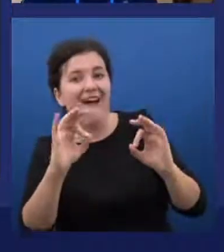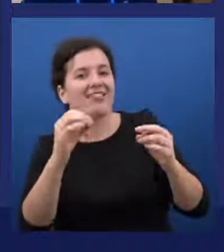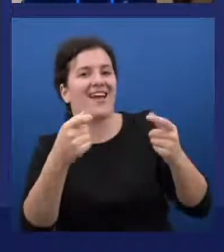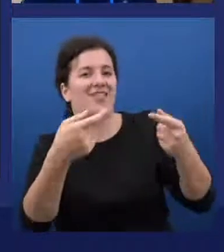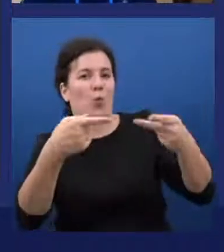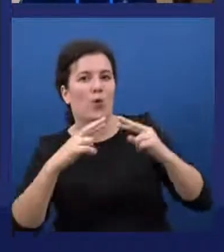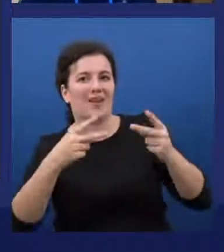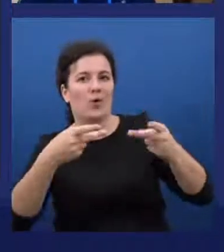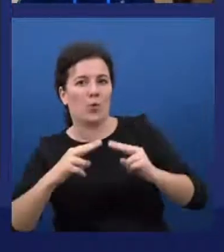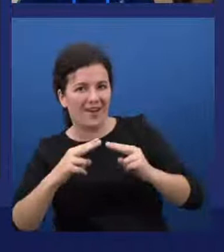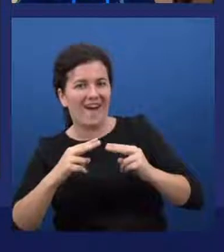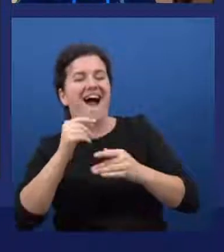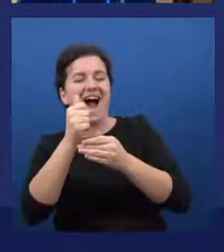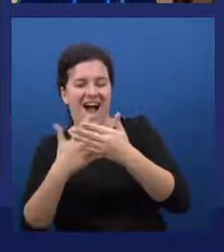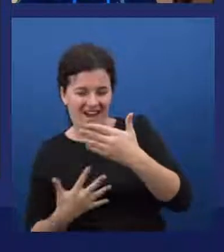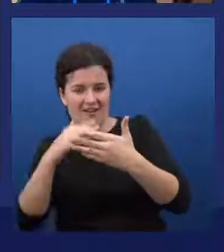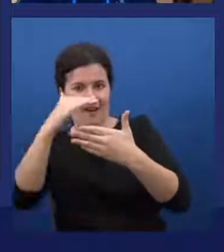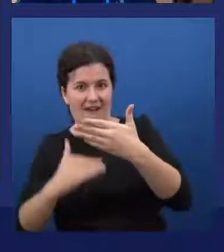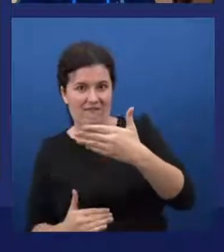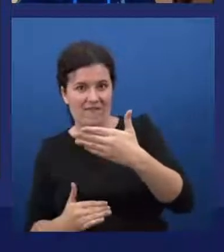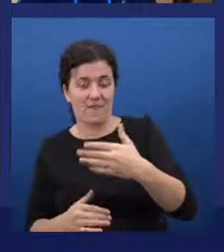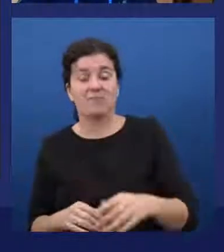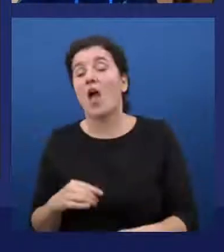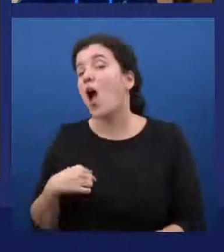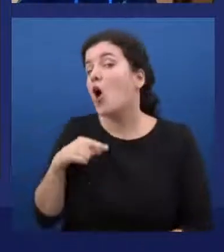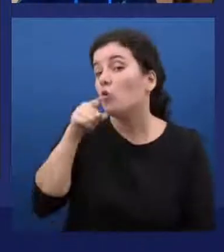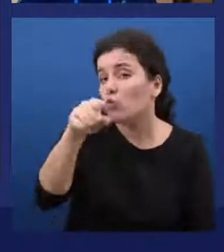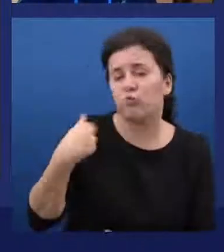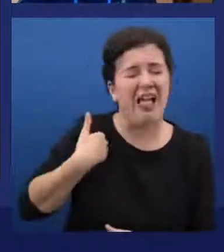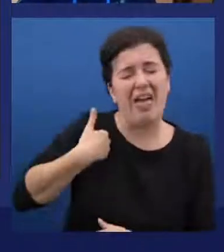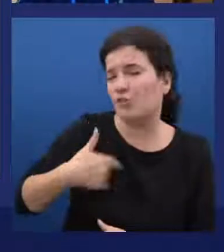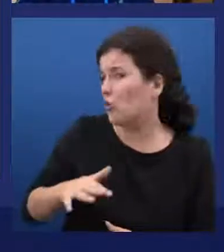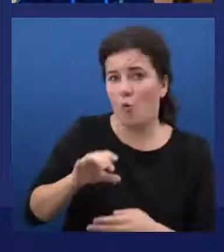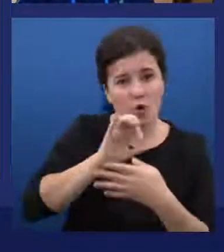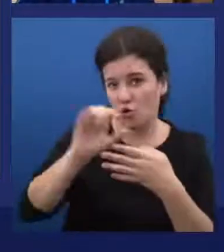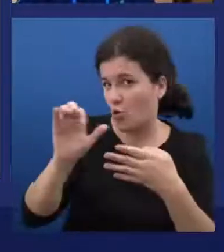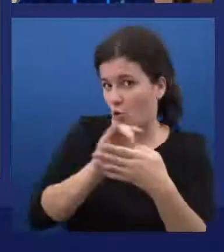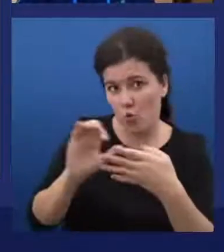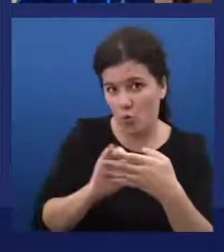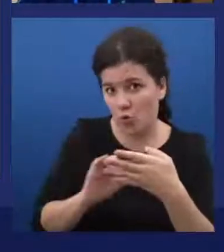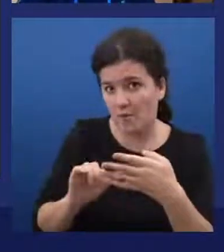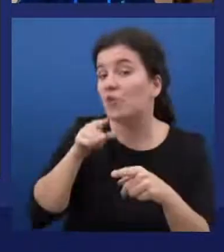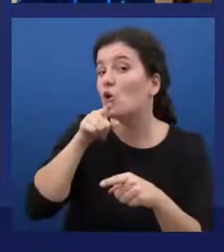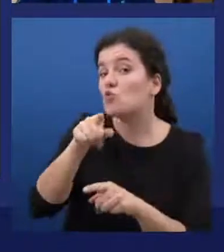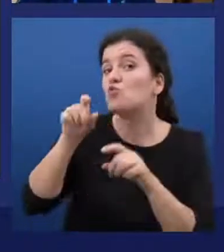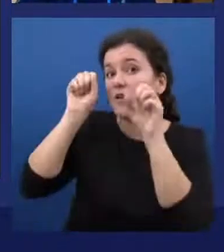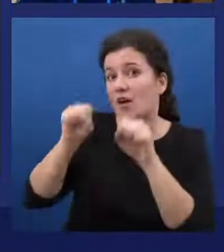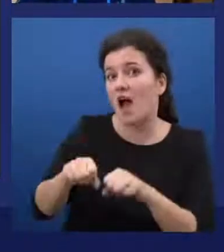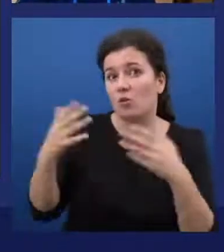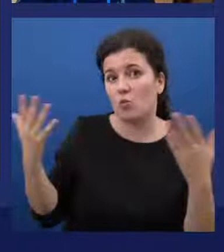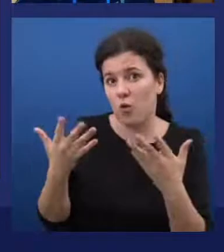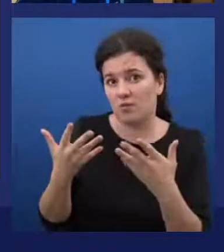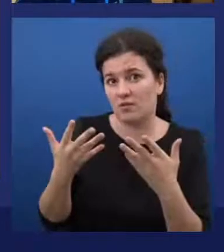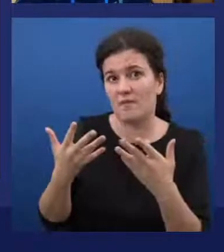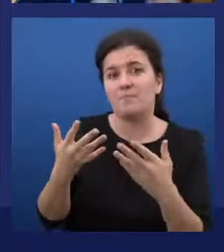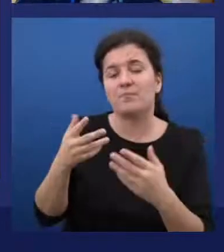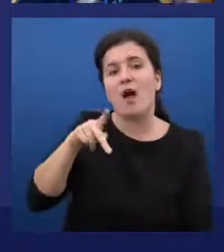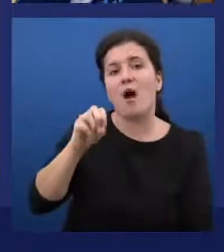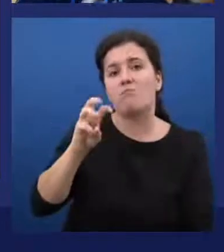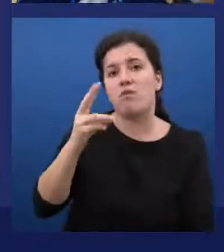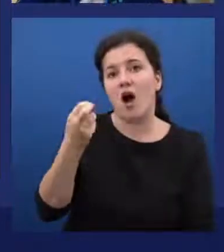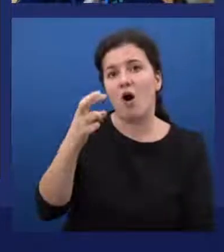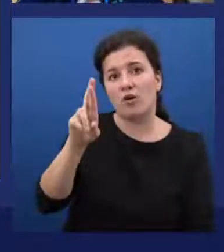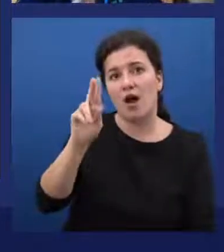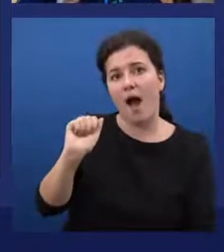Or if you don't want to code, it's also possible, as mentioned, you can use Power Apps. And that's basically sort